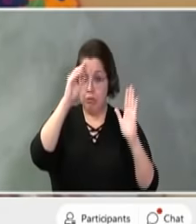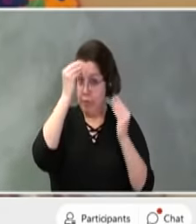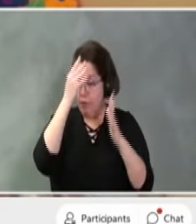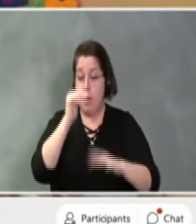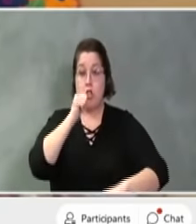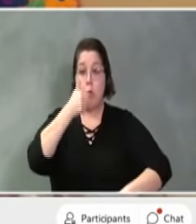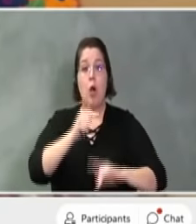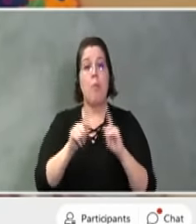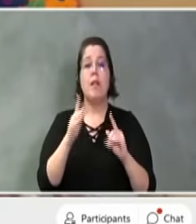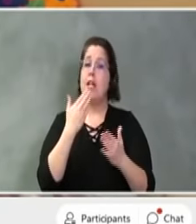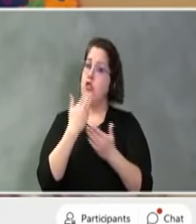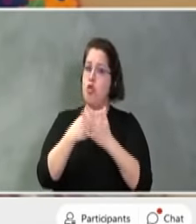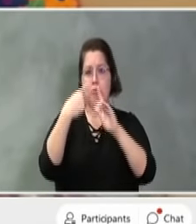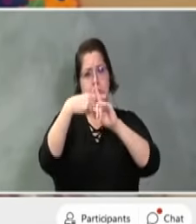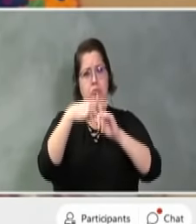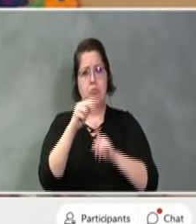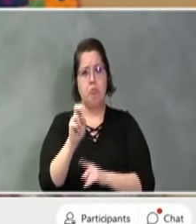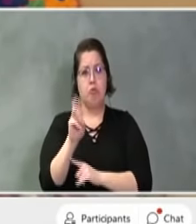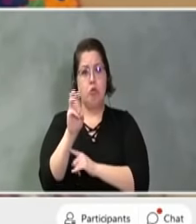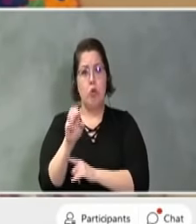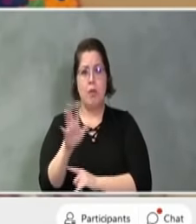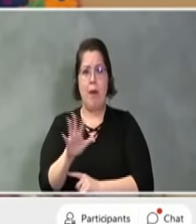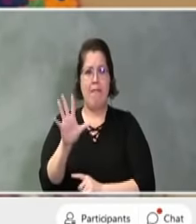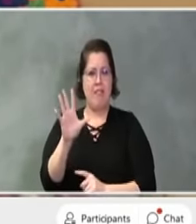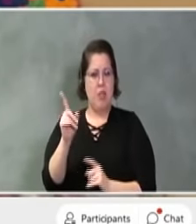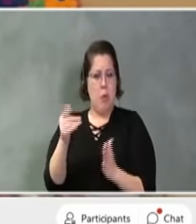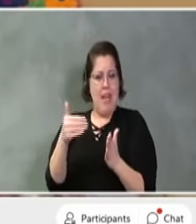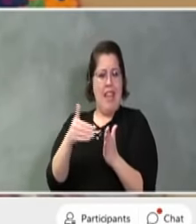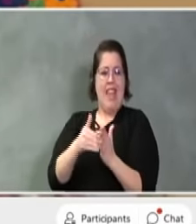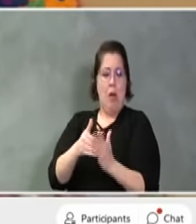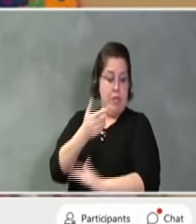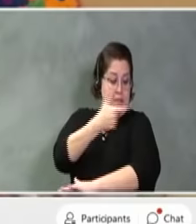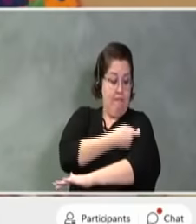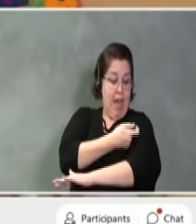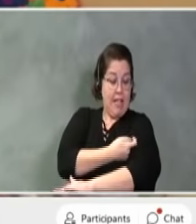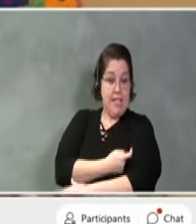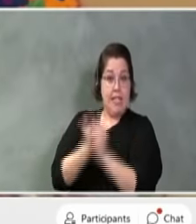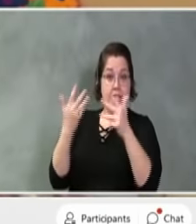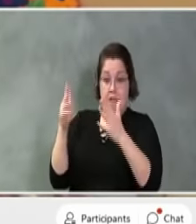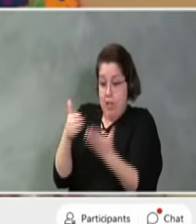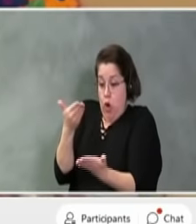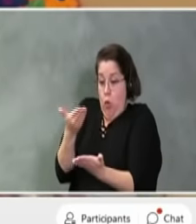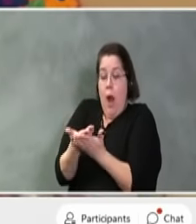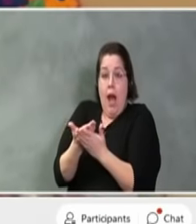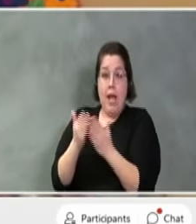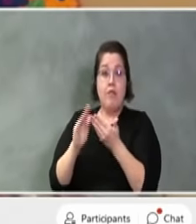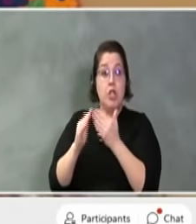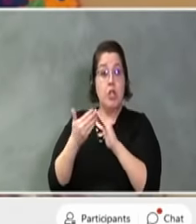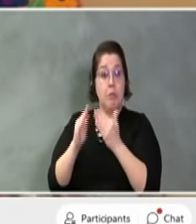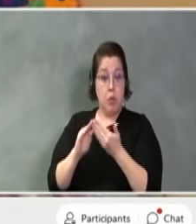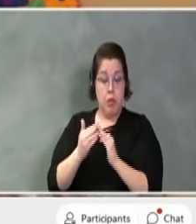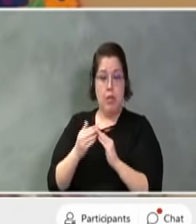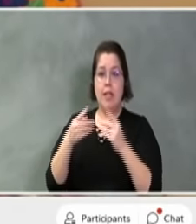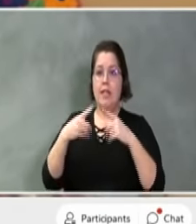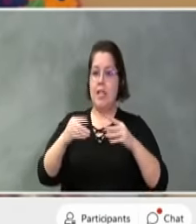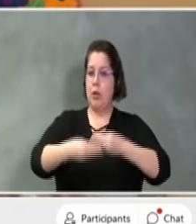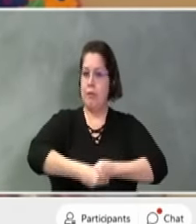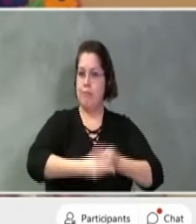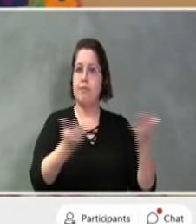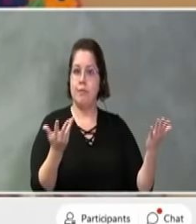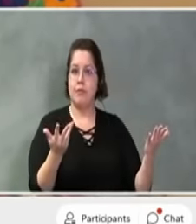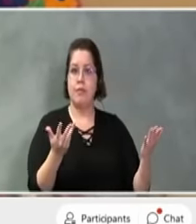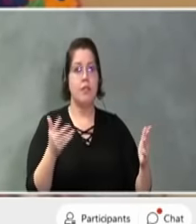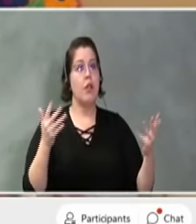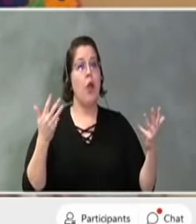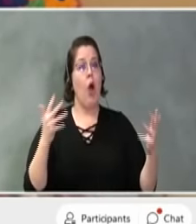the roughly 51,000 vaccines that have come to our communities during the distribution process,